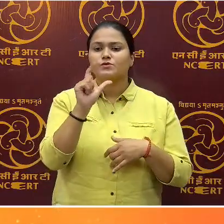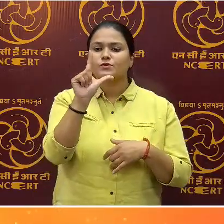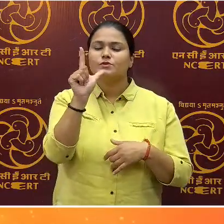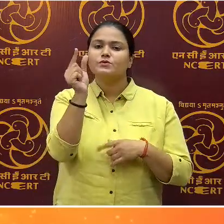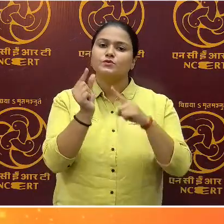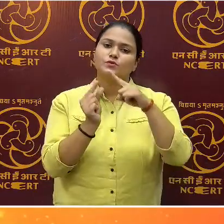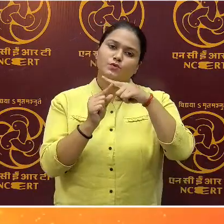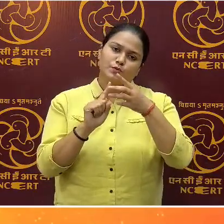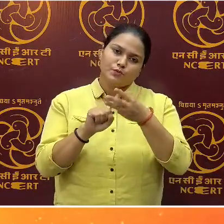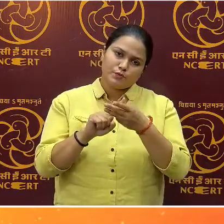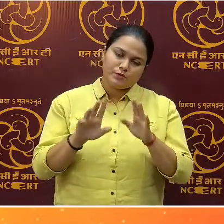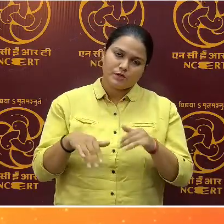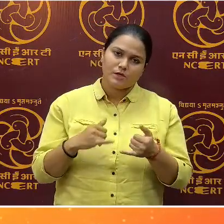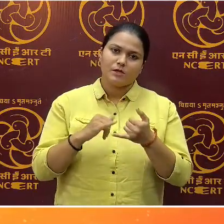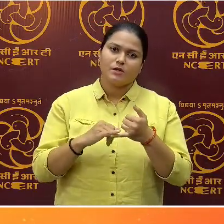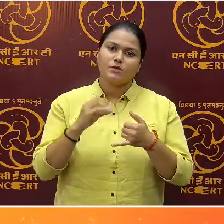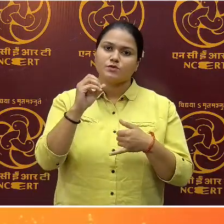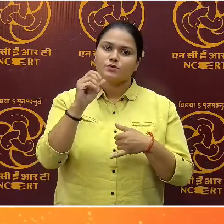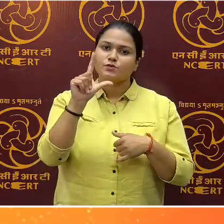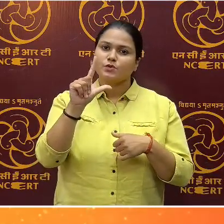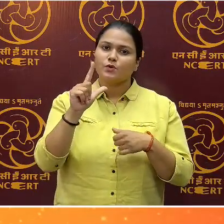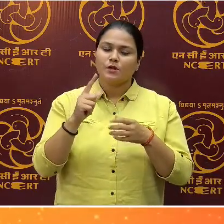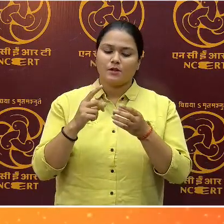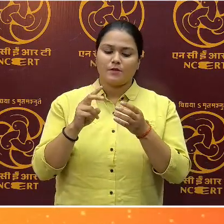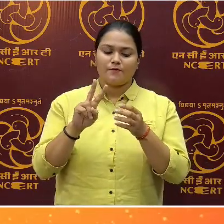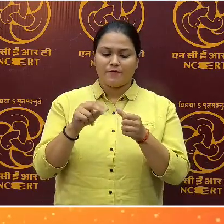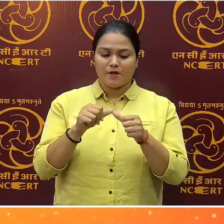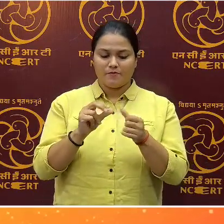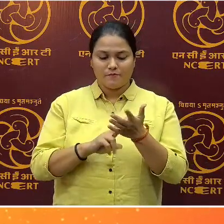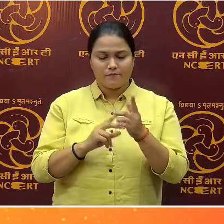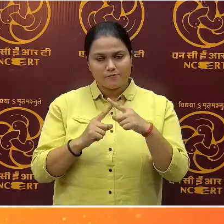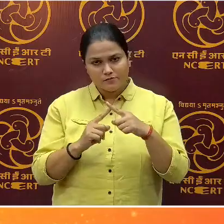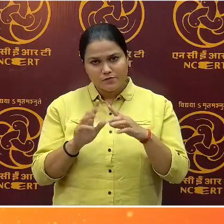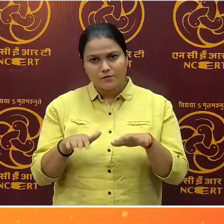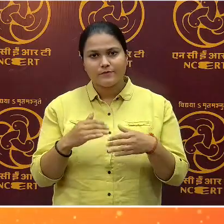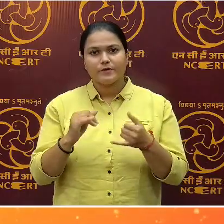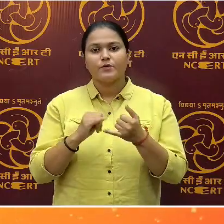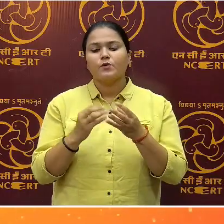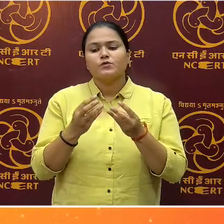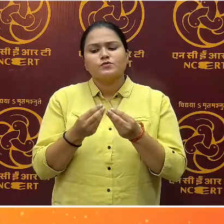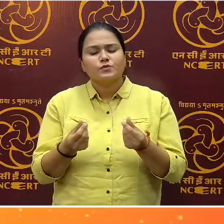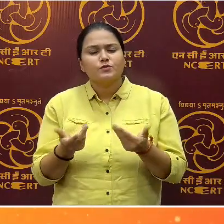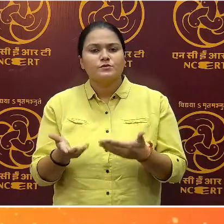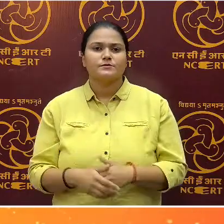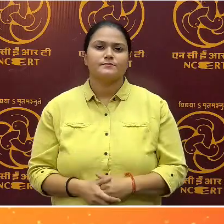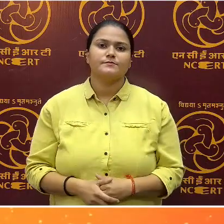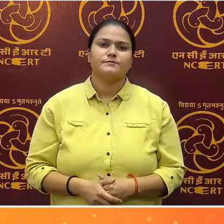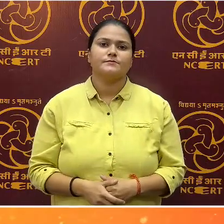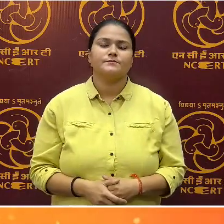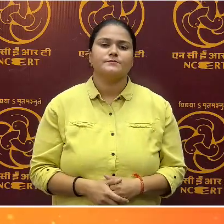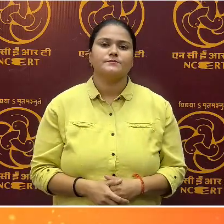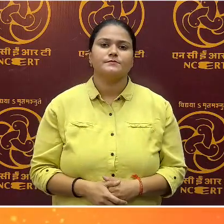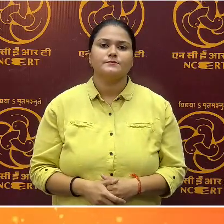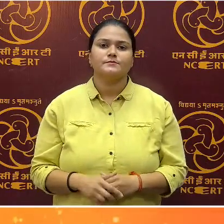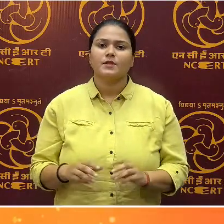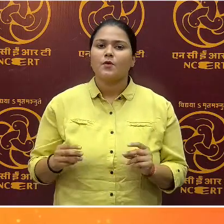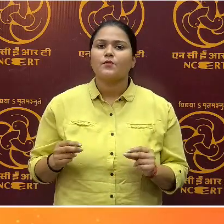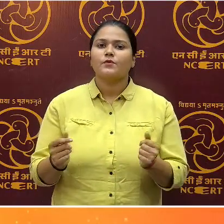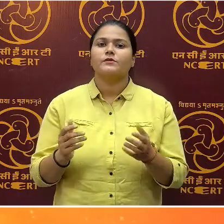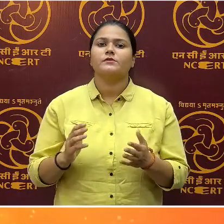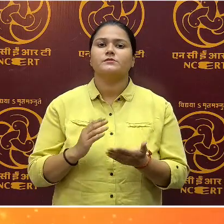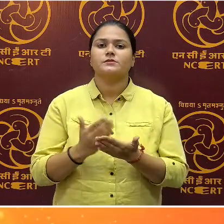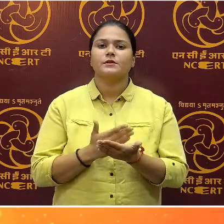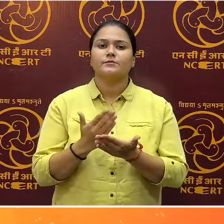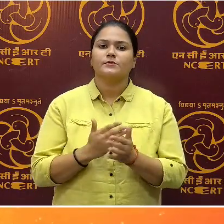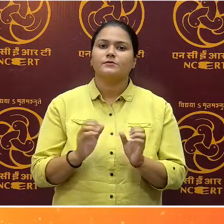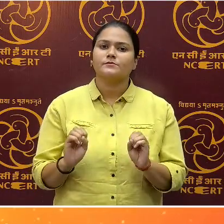solution. So we'll be discussing more about these terms also. So we'll quickly start with the chapter. So